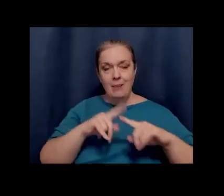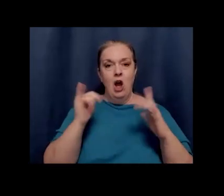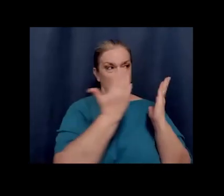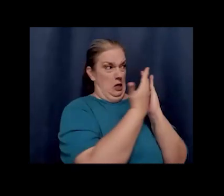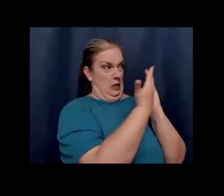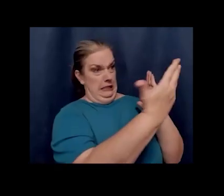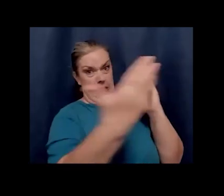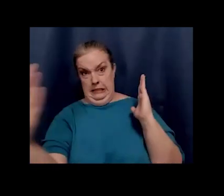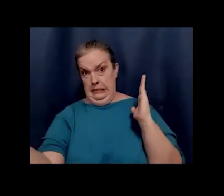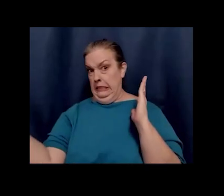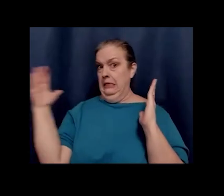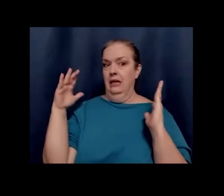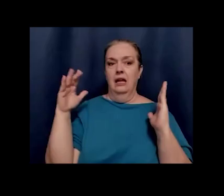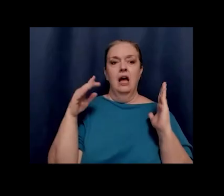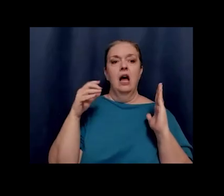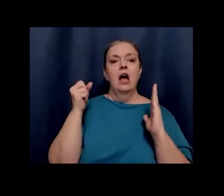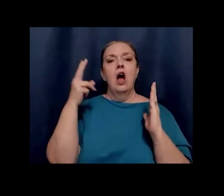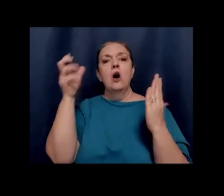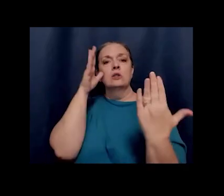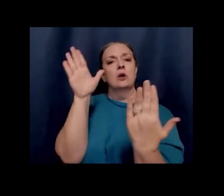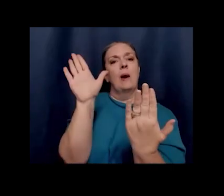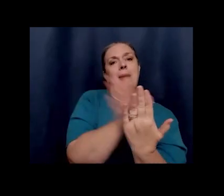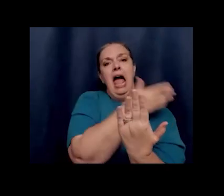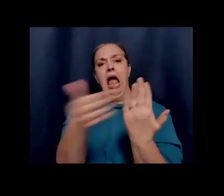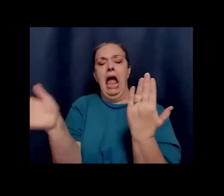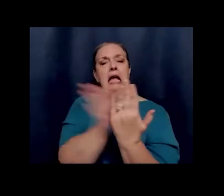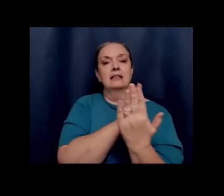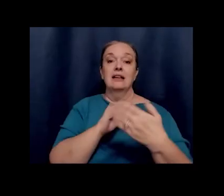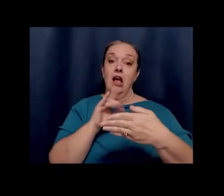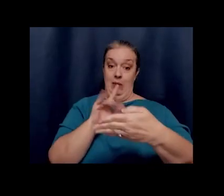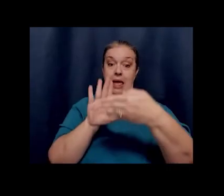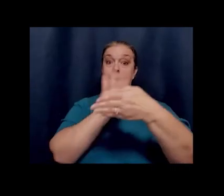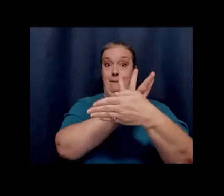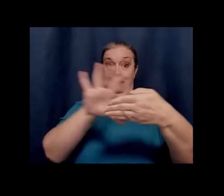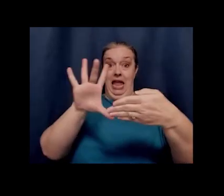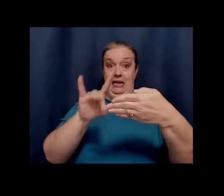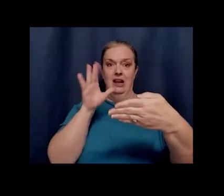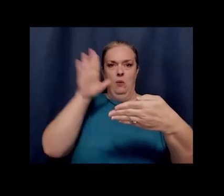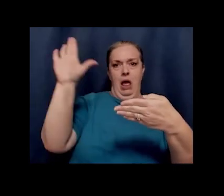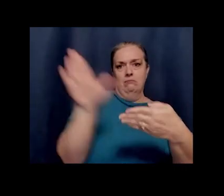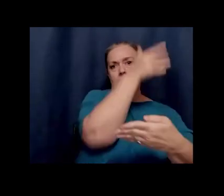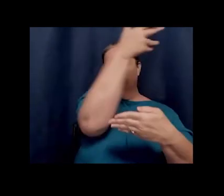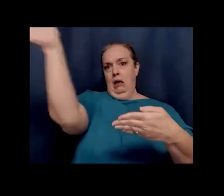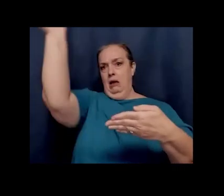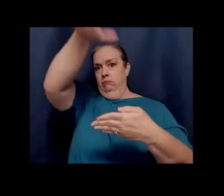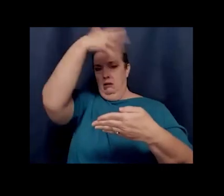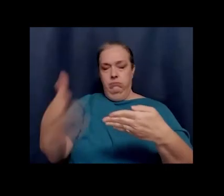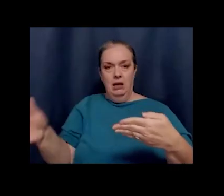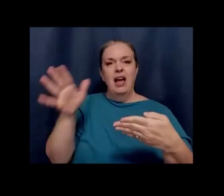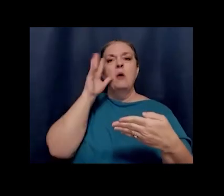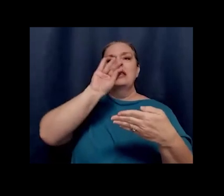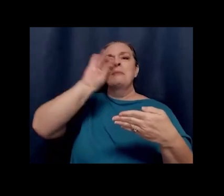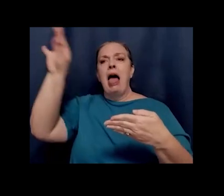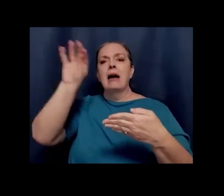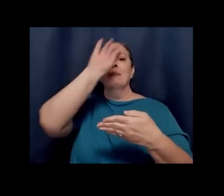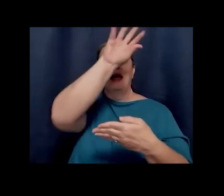arcs extended beyond her tacked-in canvas and then like spattered onto her boots and his nearby stool.